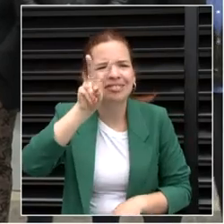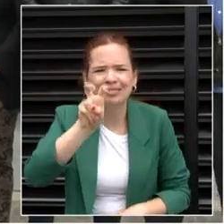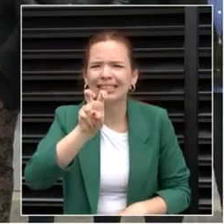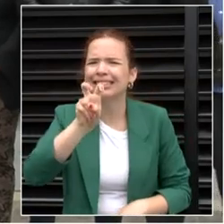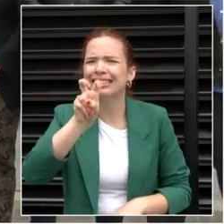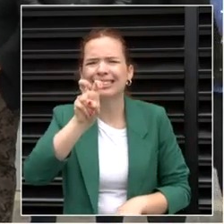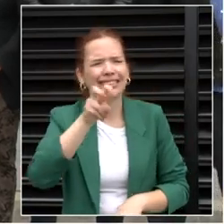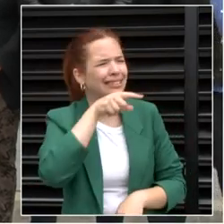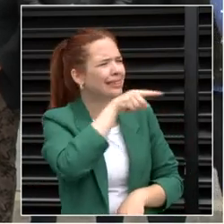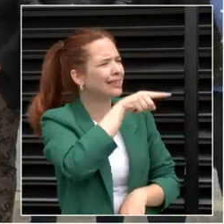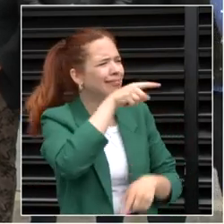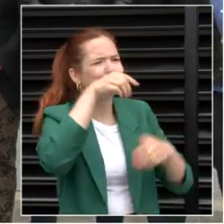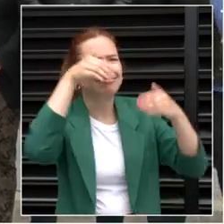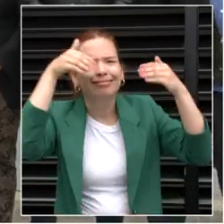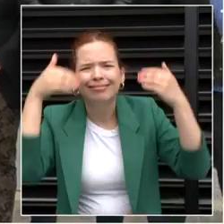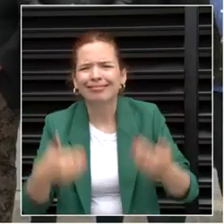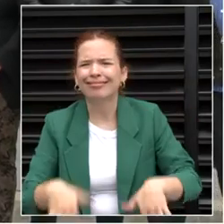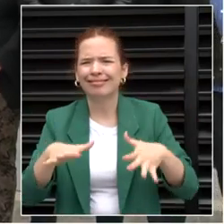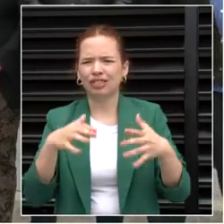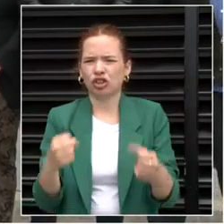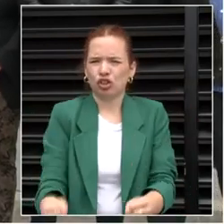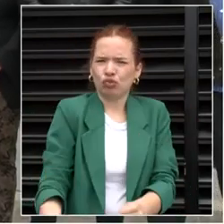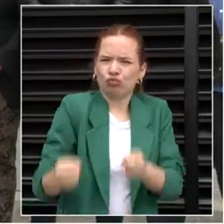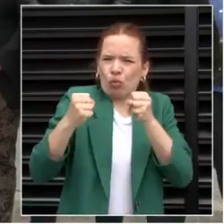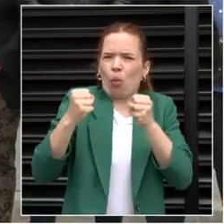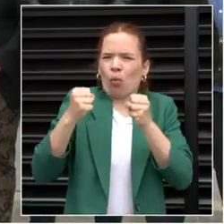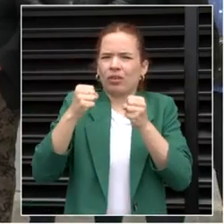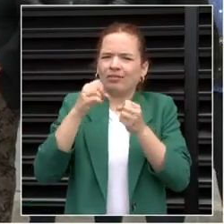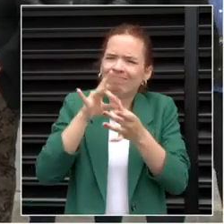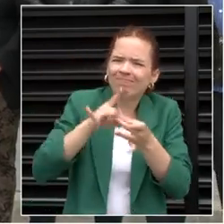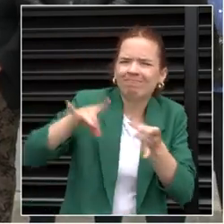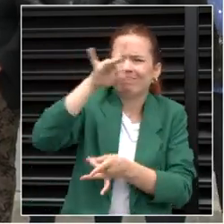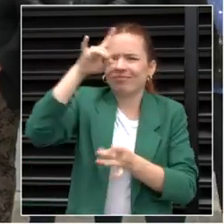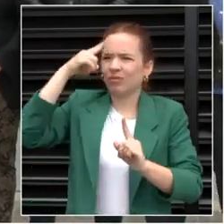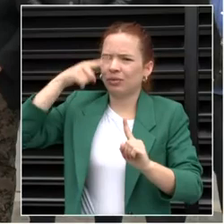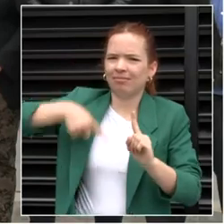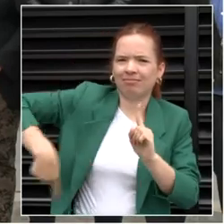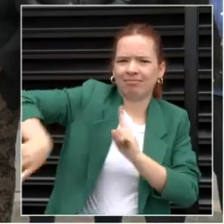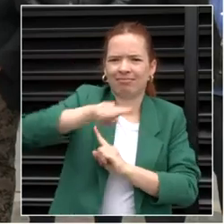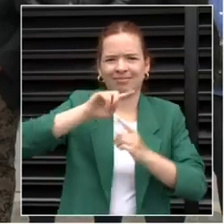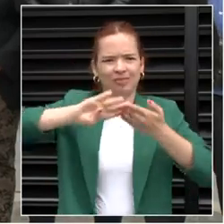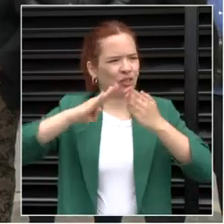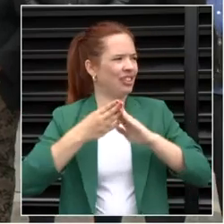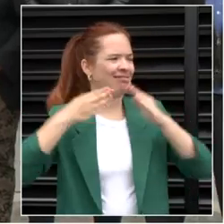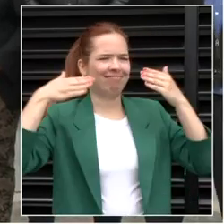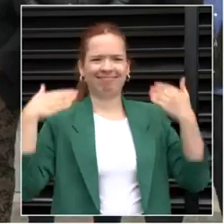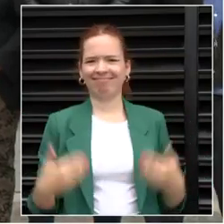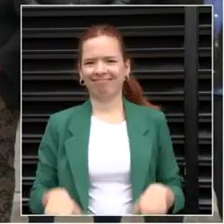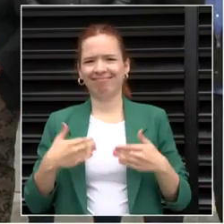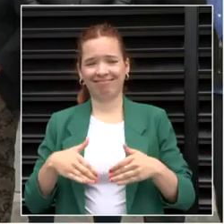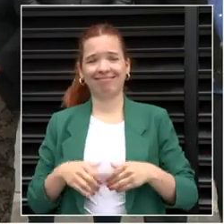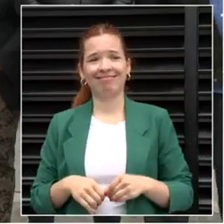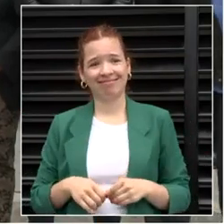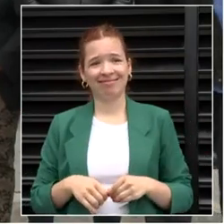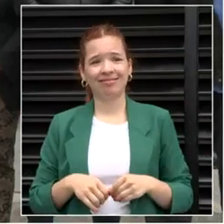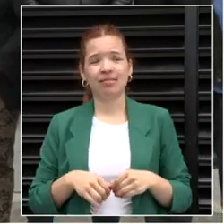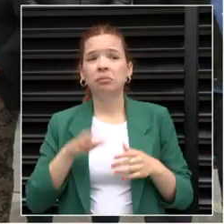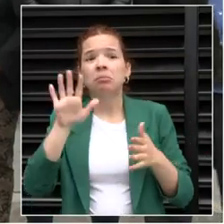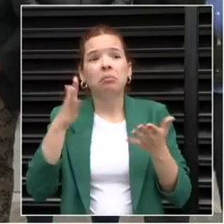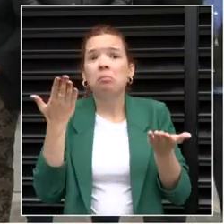spirit out in the world, and we're so proud of him, but you may not realize this, but he's also, and I think this is his